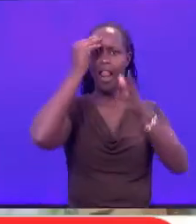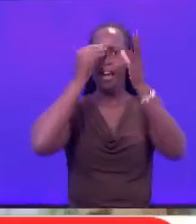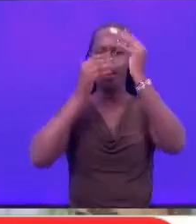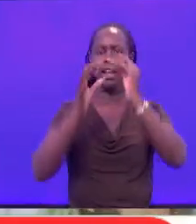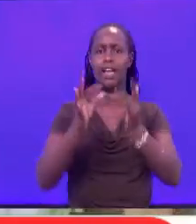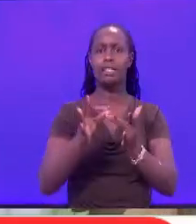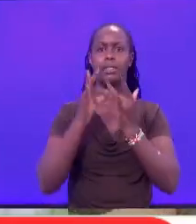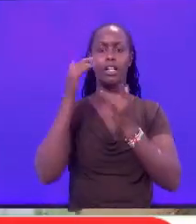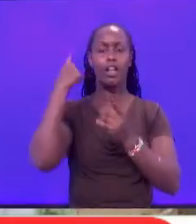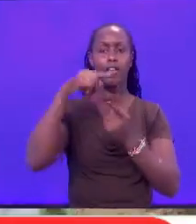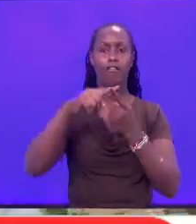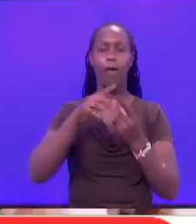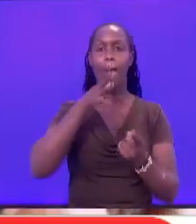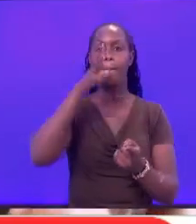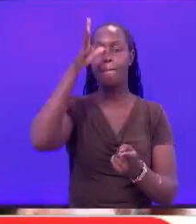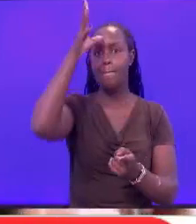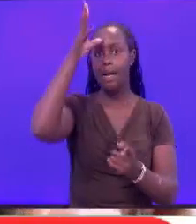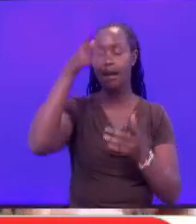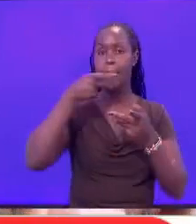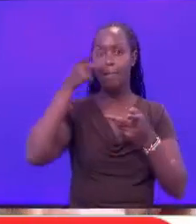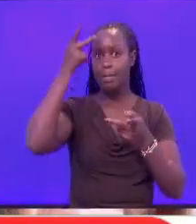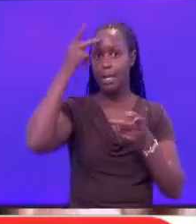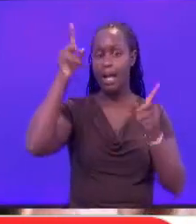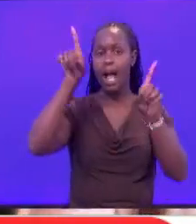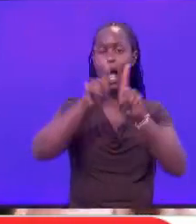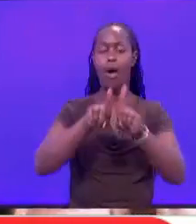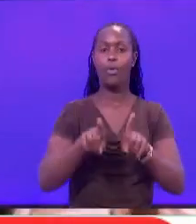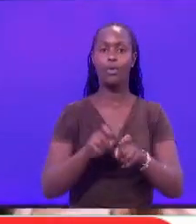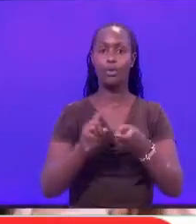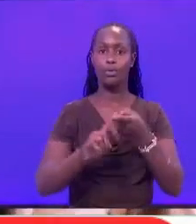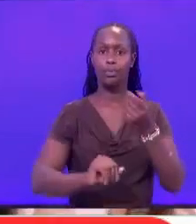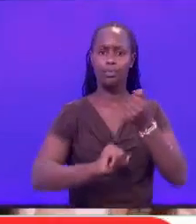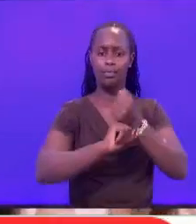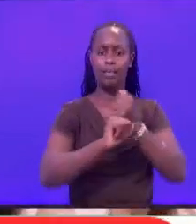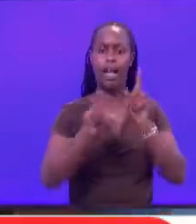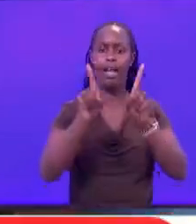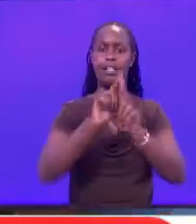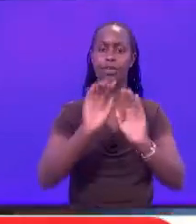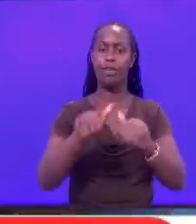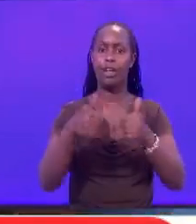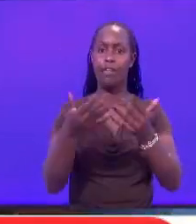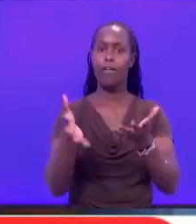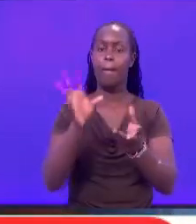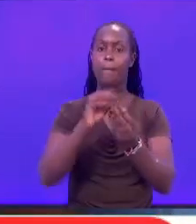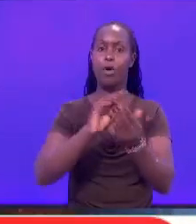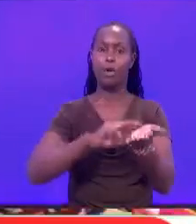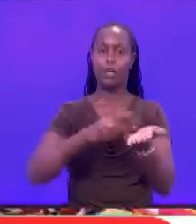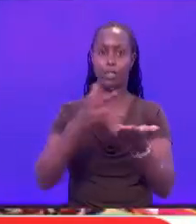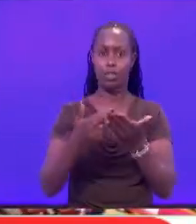male parents and guardians as they control resources that could be invested to